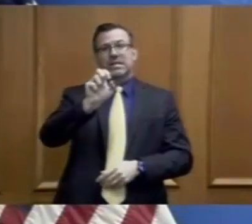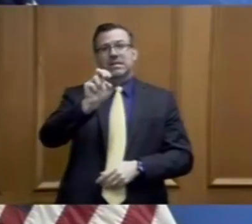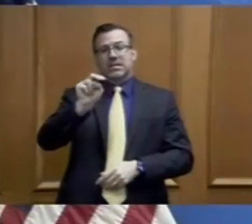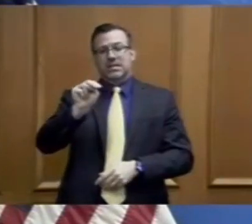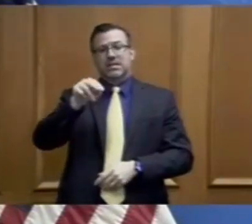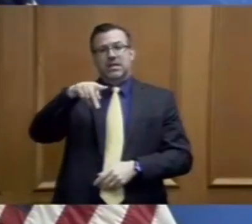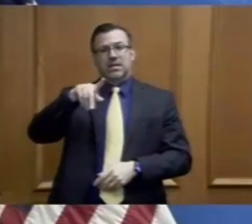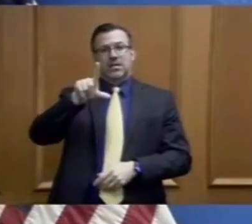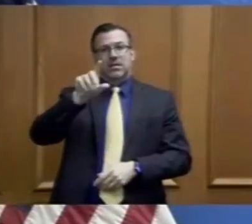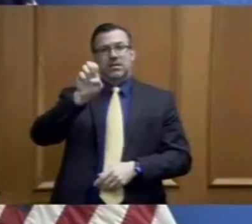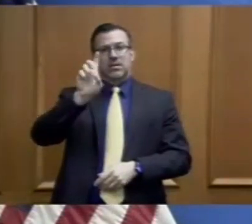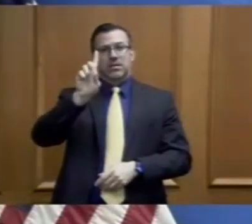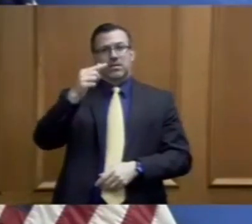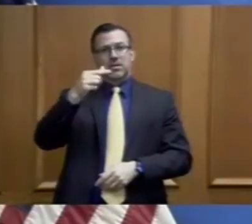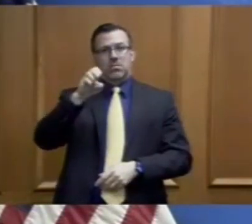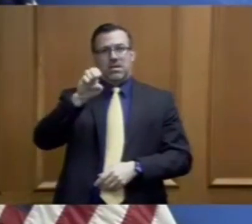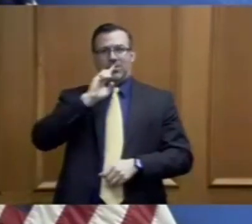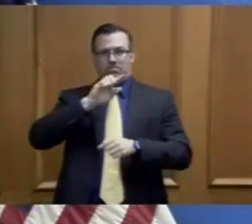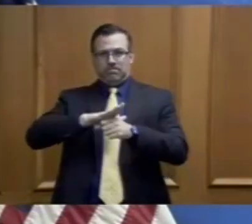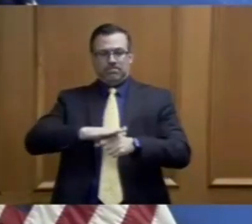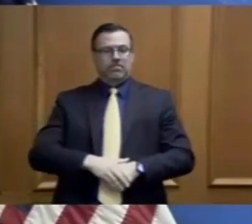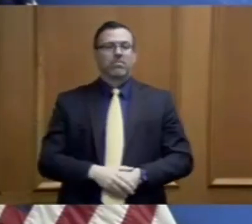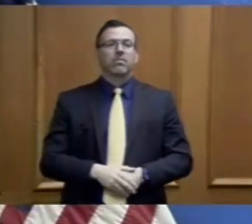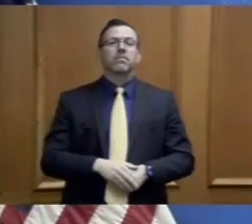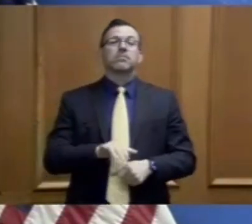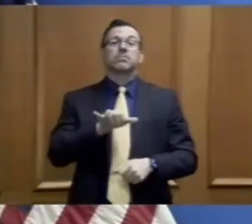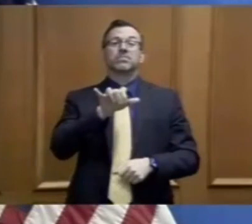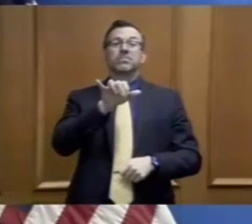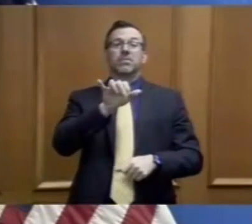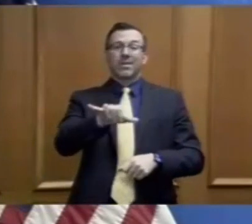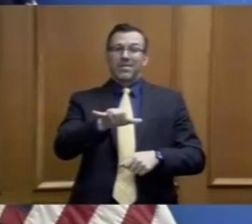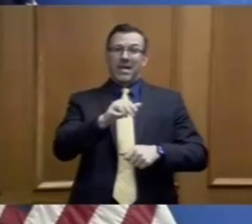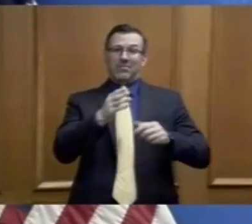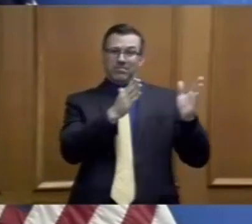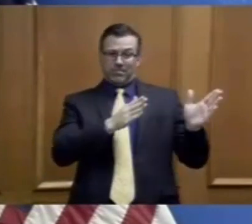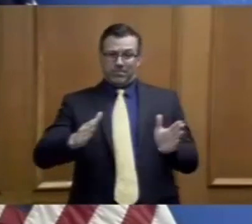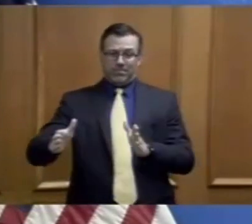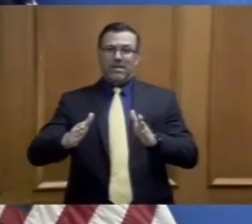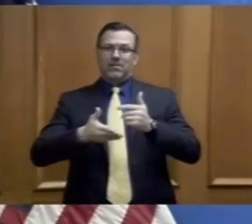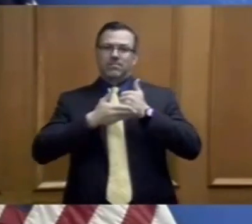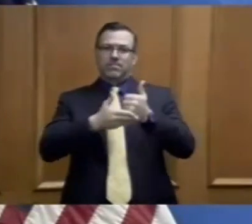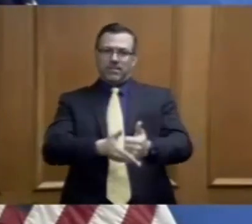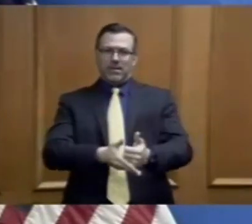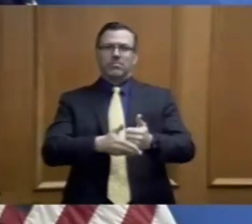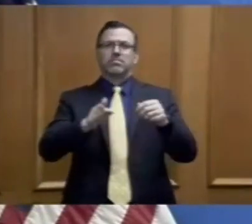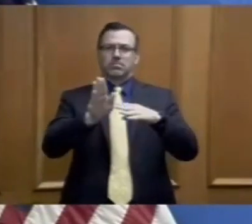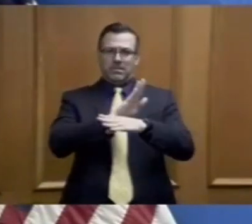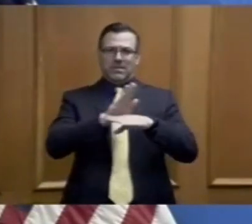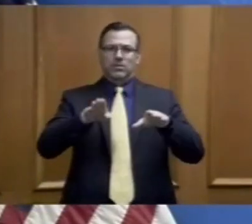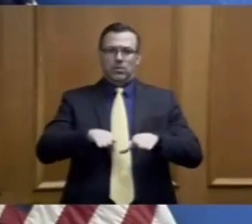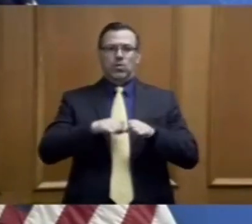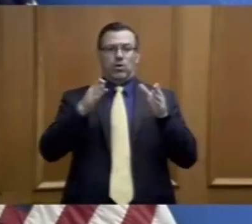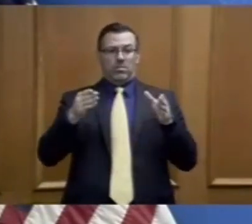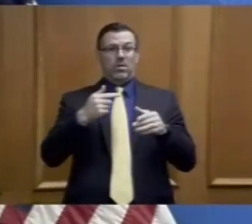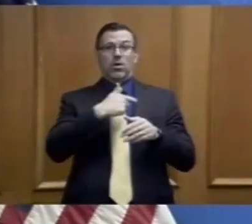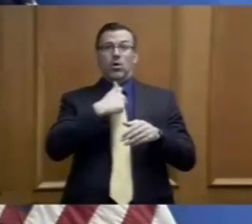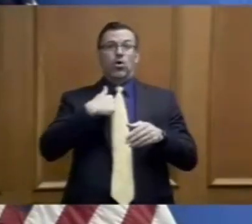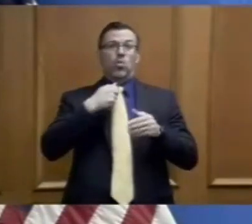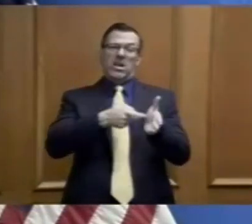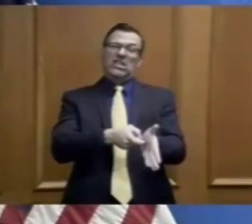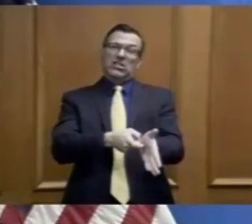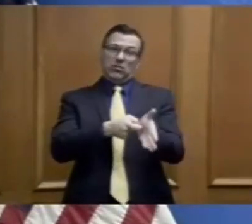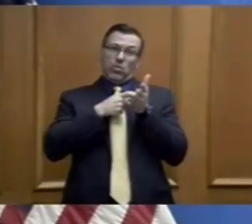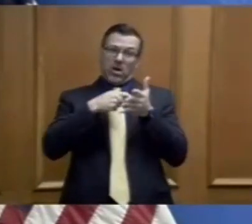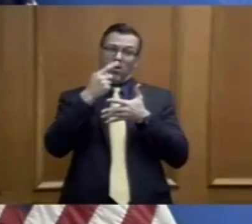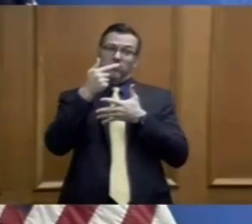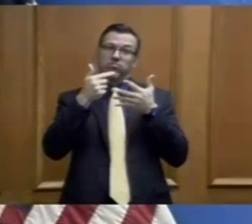enable most businesses to reopen responsibly without the burden of heavy mandates. This will be a gradual